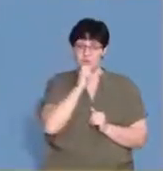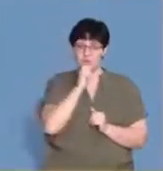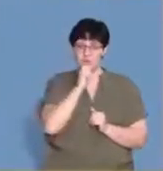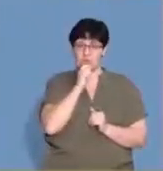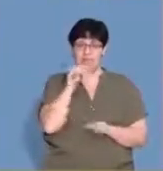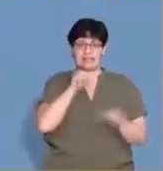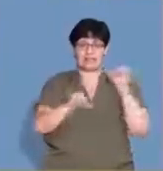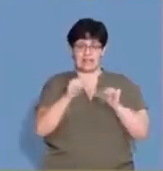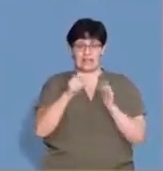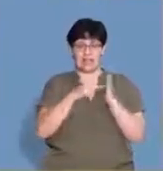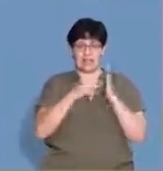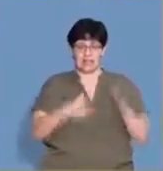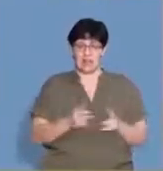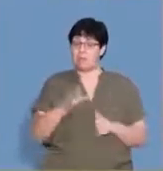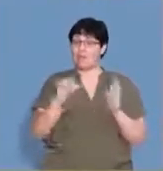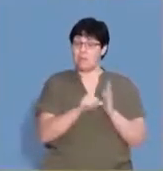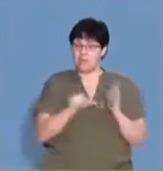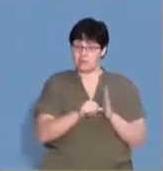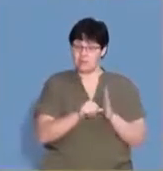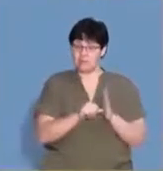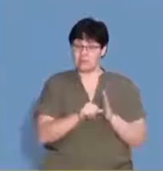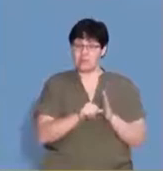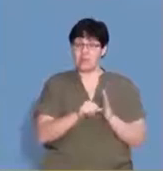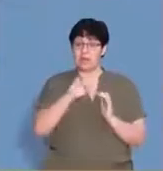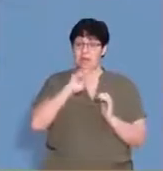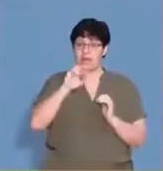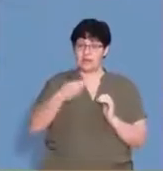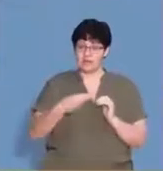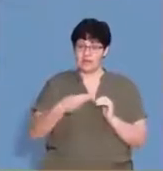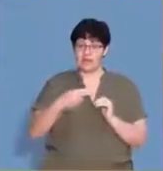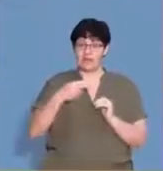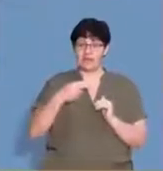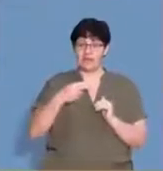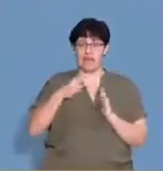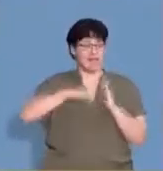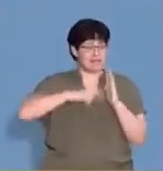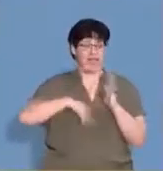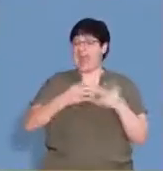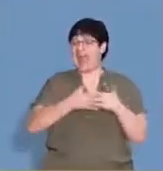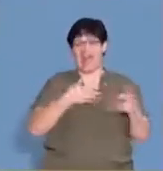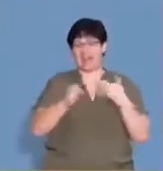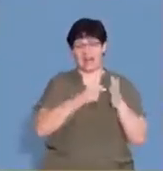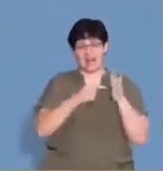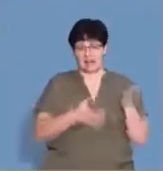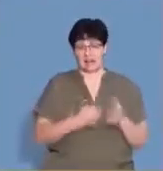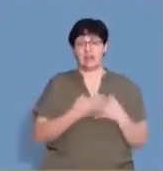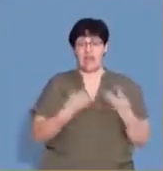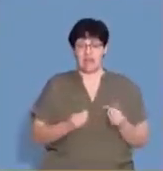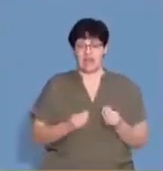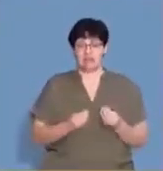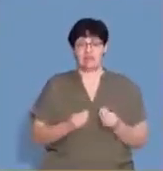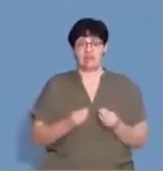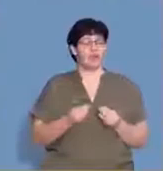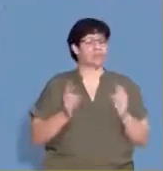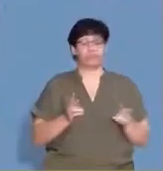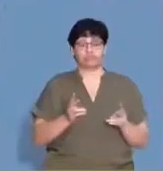calculator on the board. But it's important that Maths Lit you can use with any calculator. So your 4-function calculator is